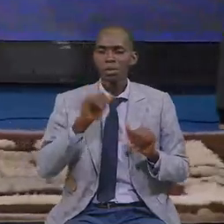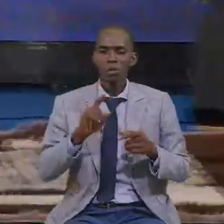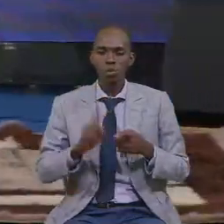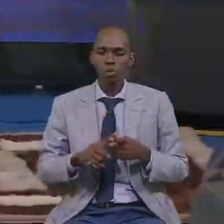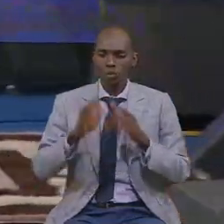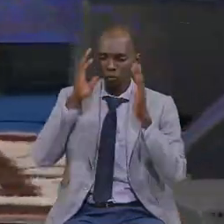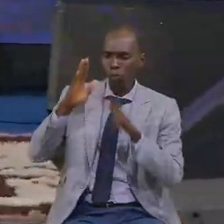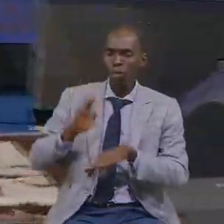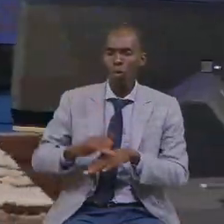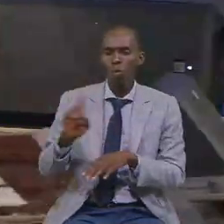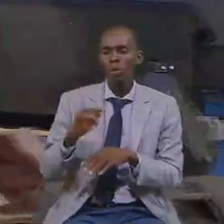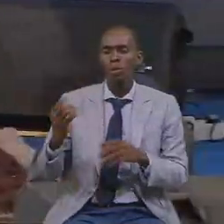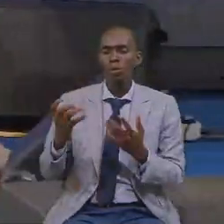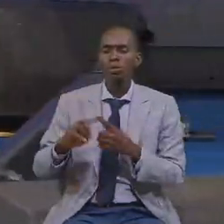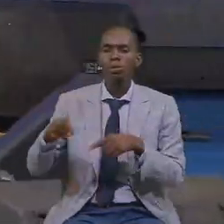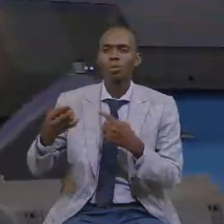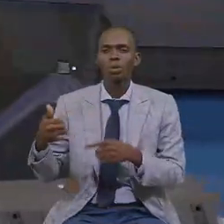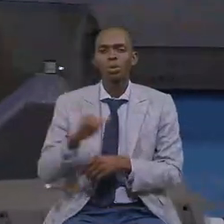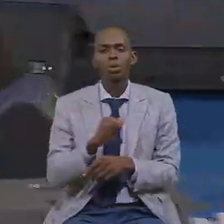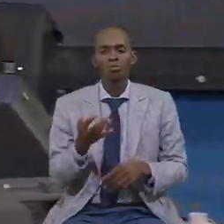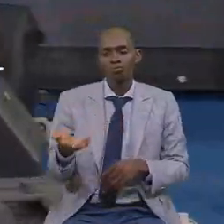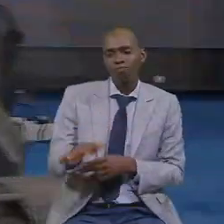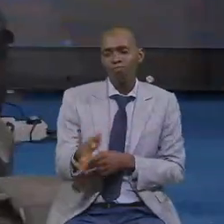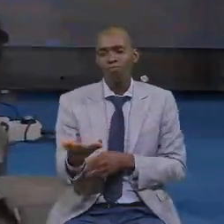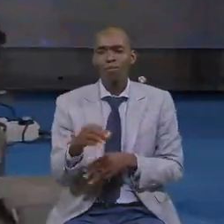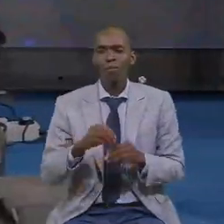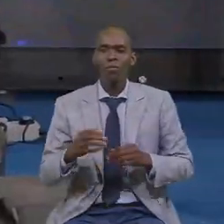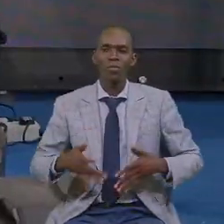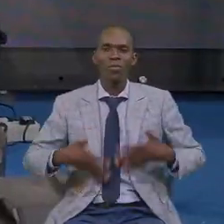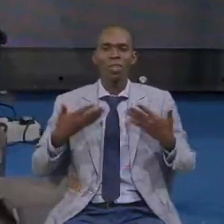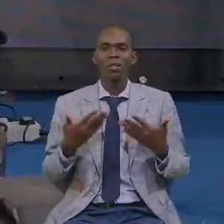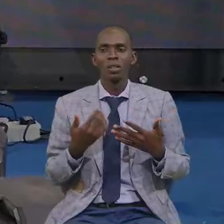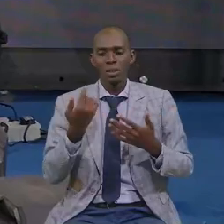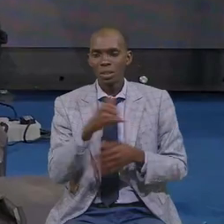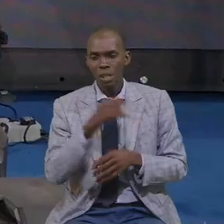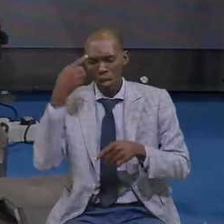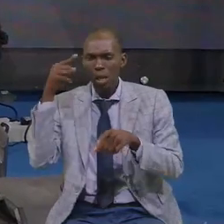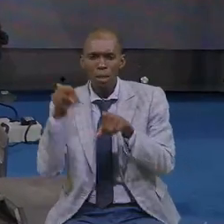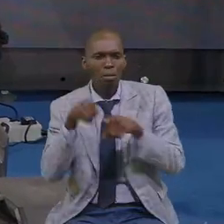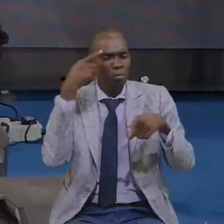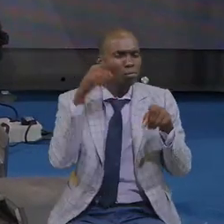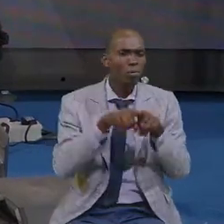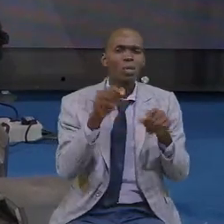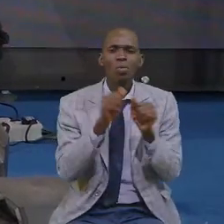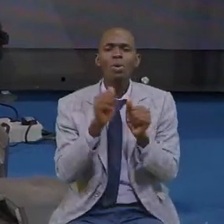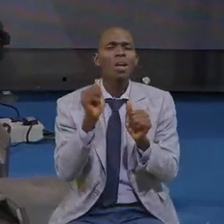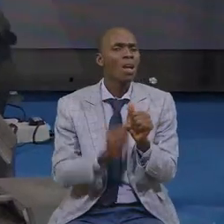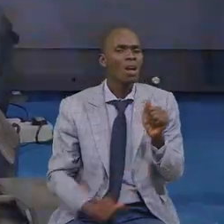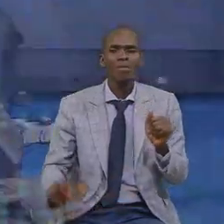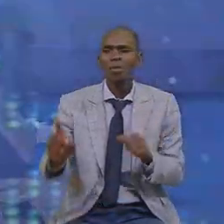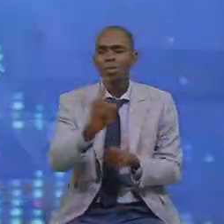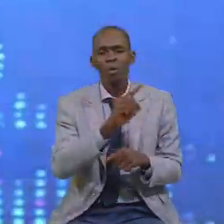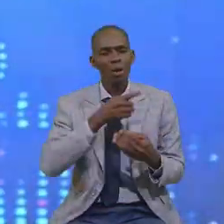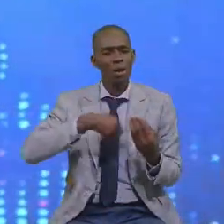They compromise in life. They agree with almost anybody and everybody around